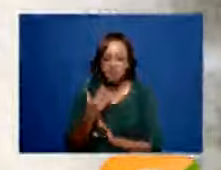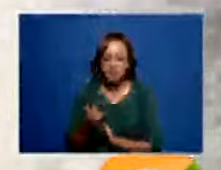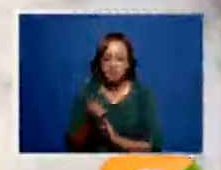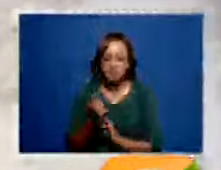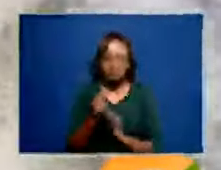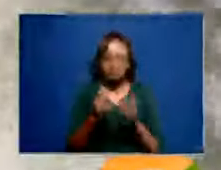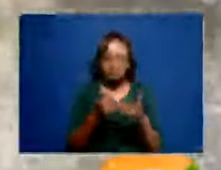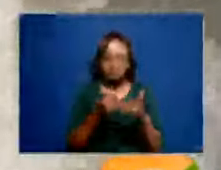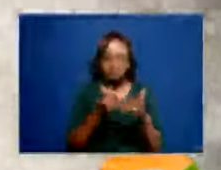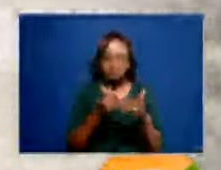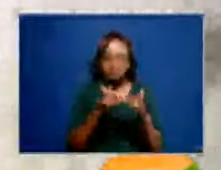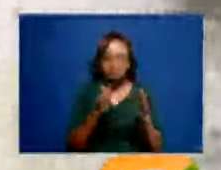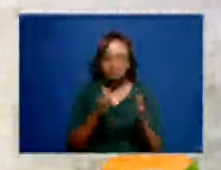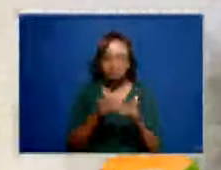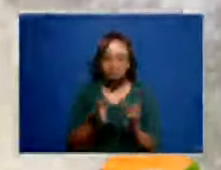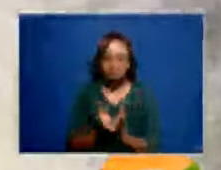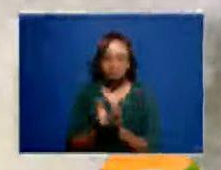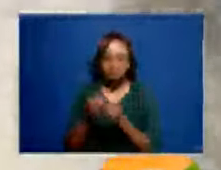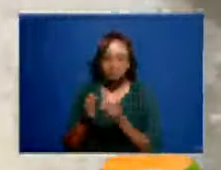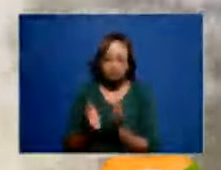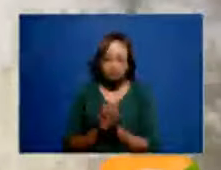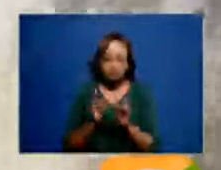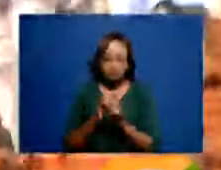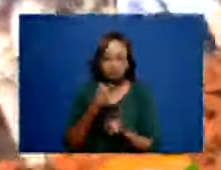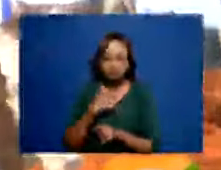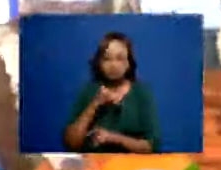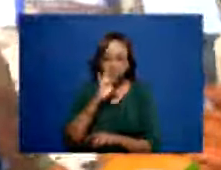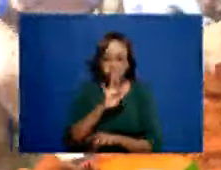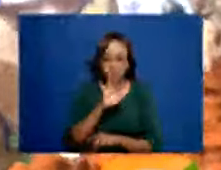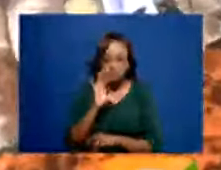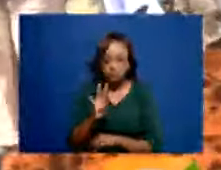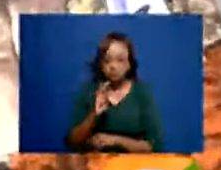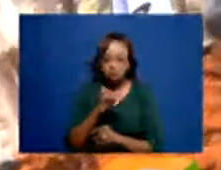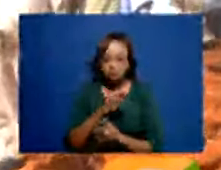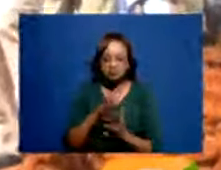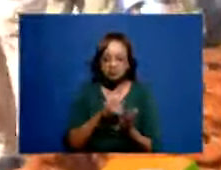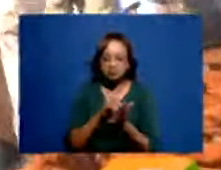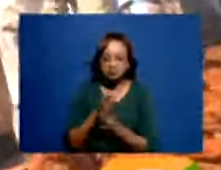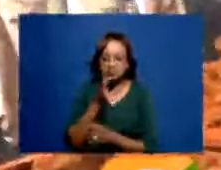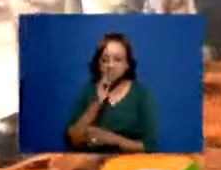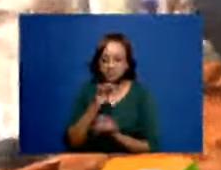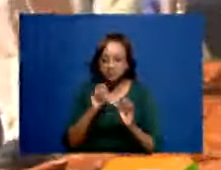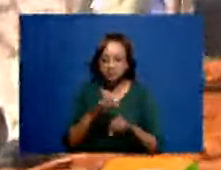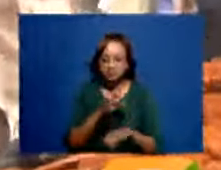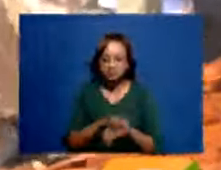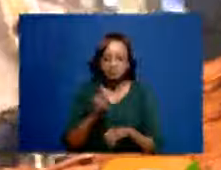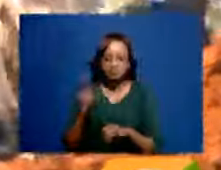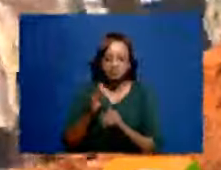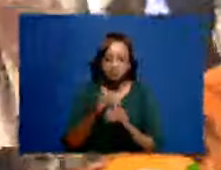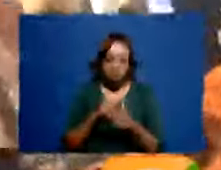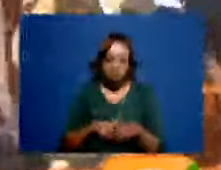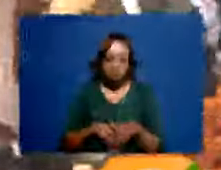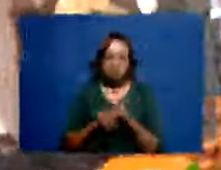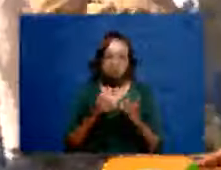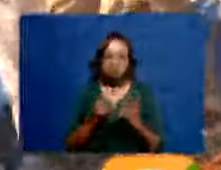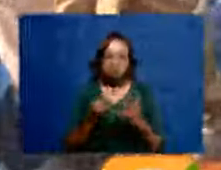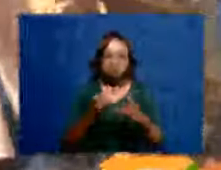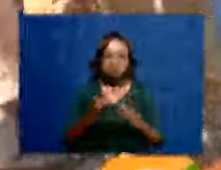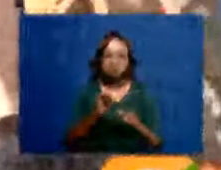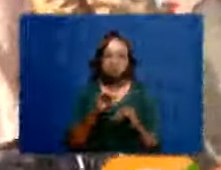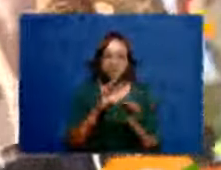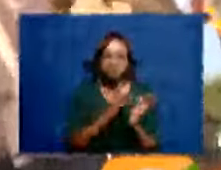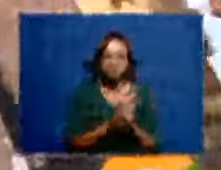1,500 households and has 54 water points. The government is keen on implementing its national water sector investment plan